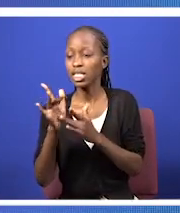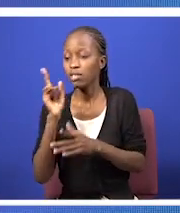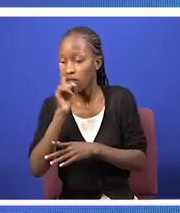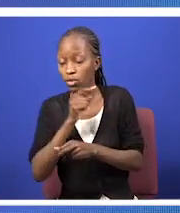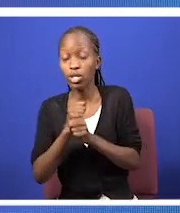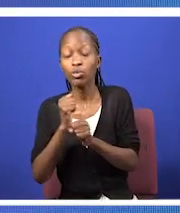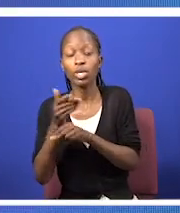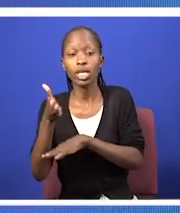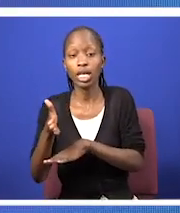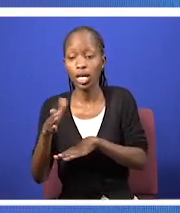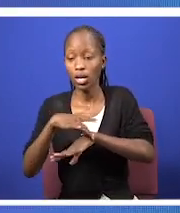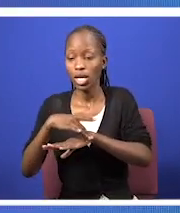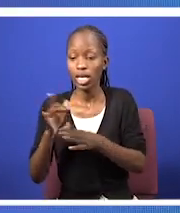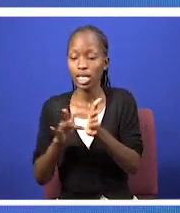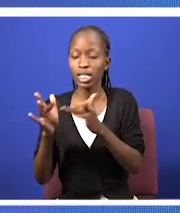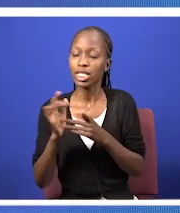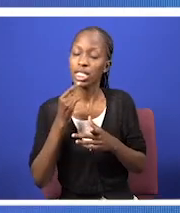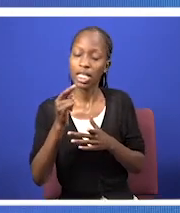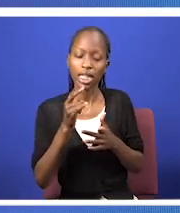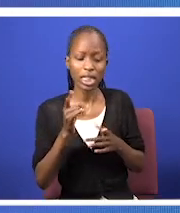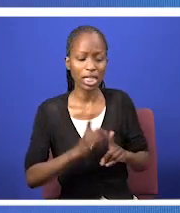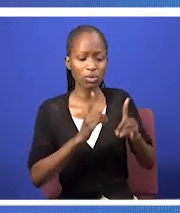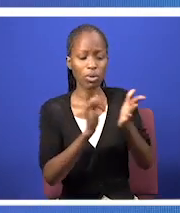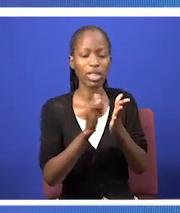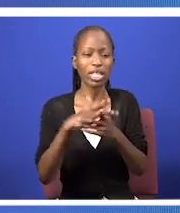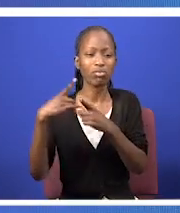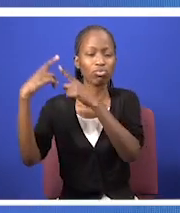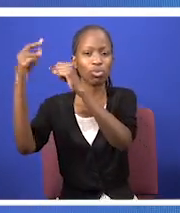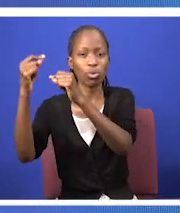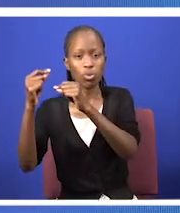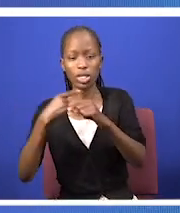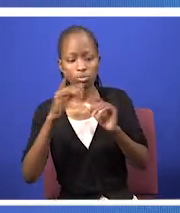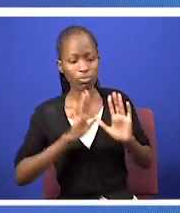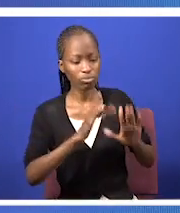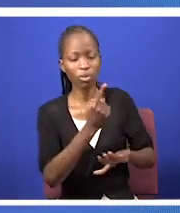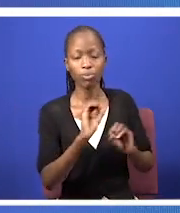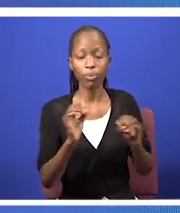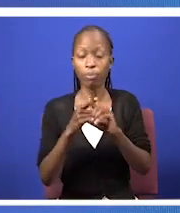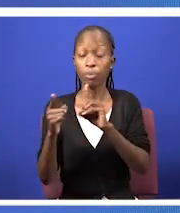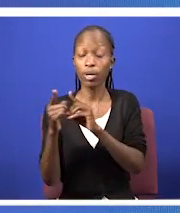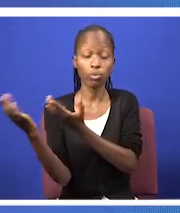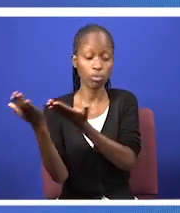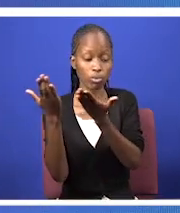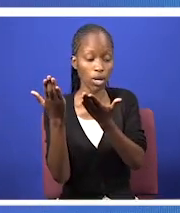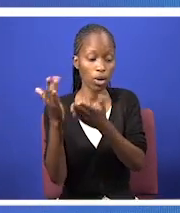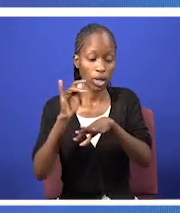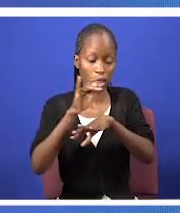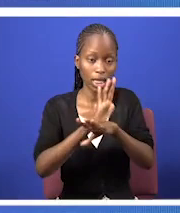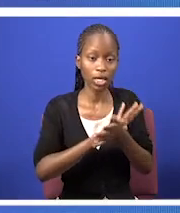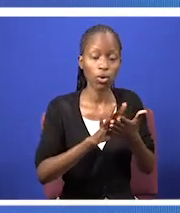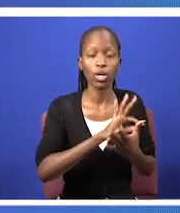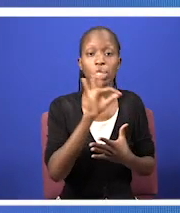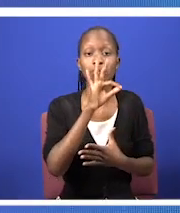earth, he is about to leave, and he tells them he's going to go, but he's not going to leave them without help. And that help is coming